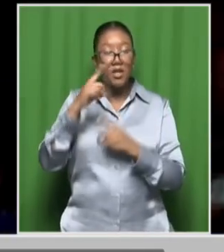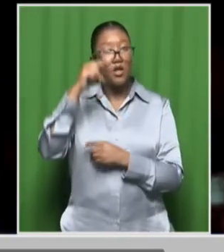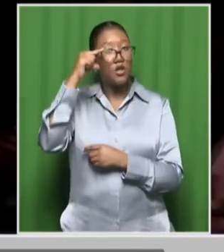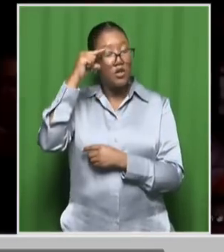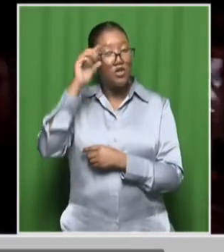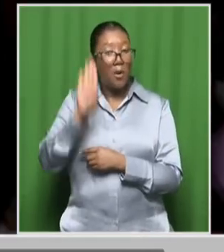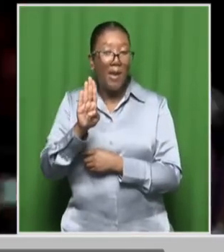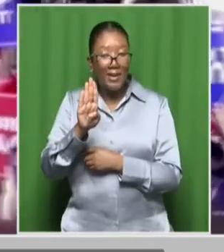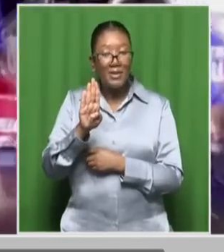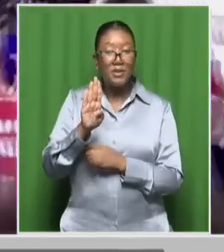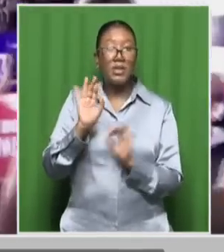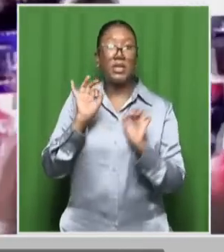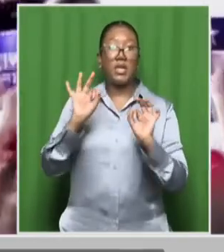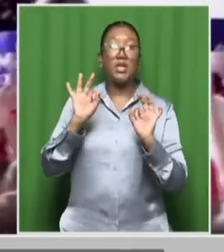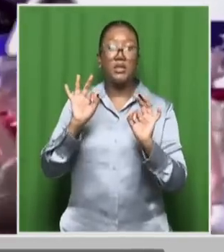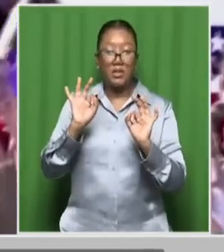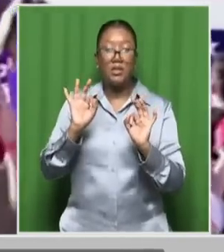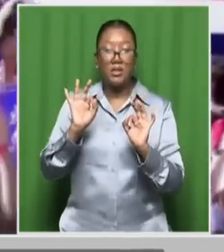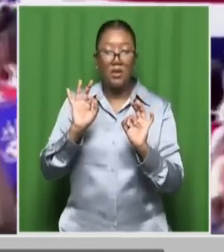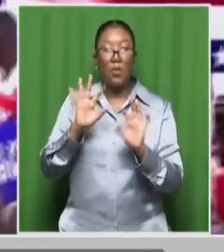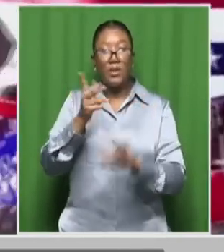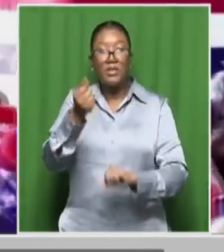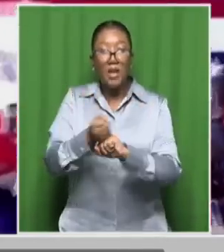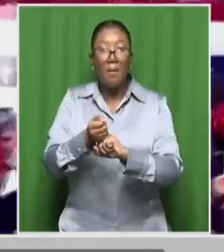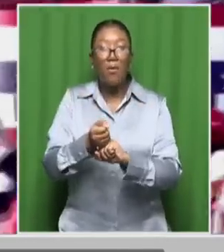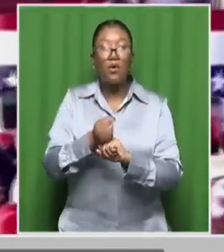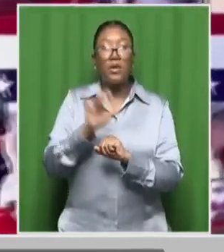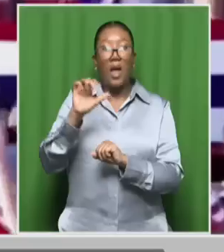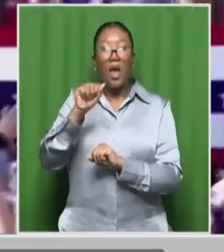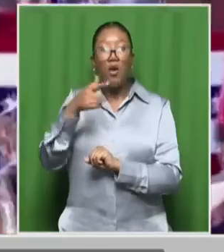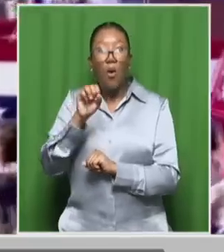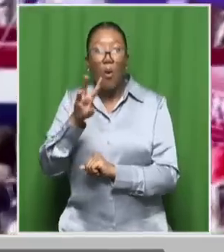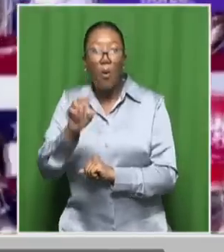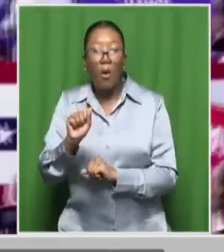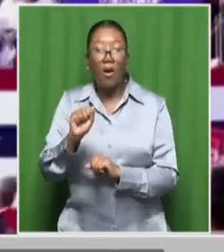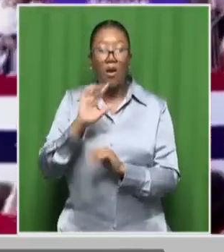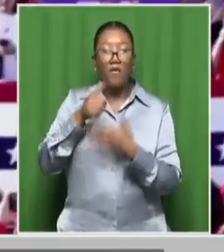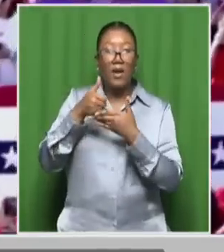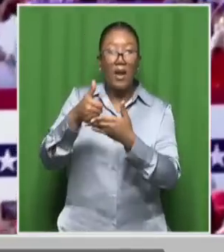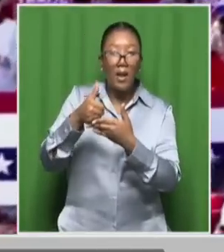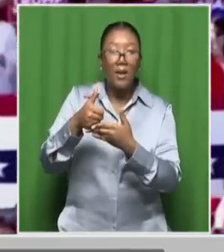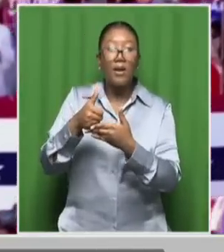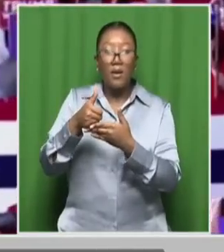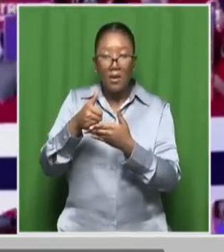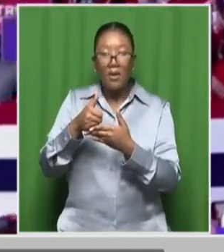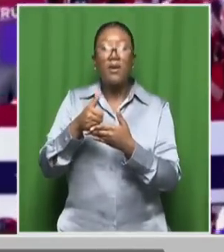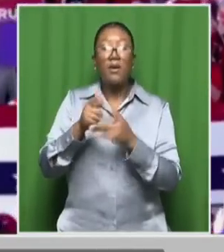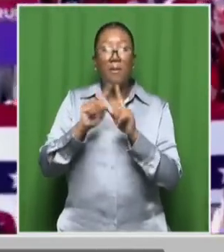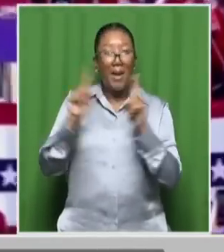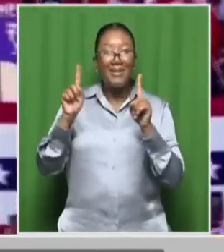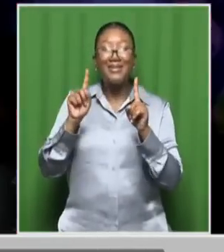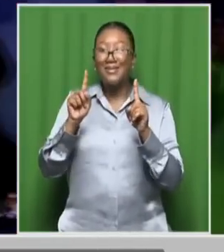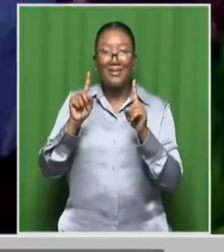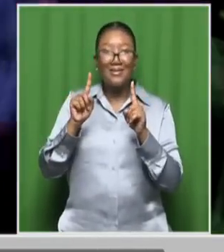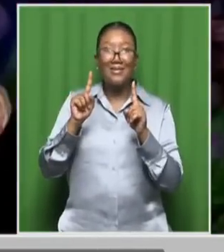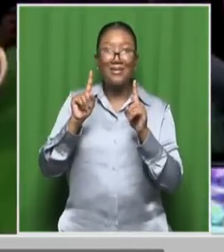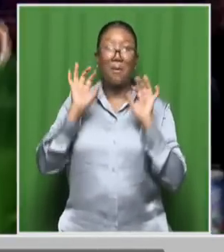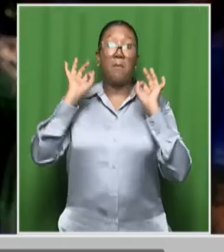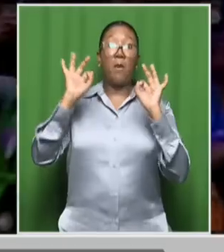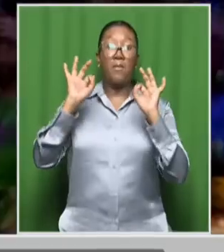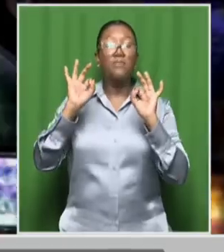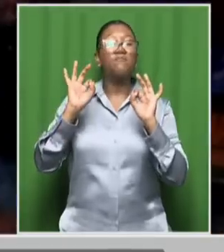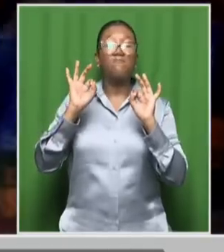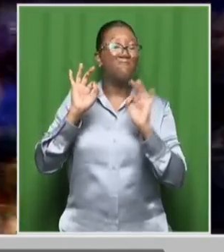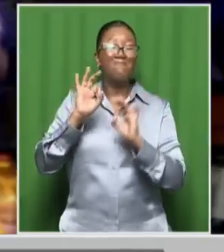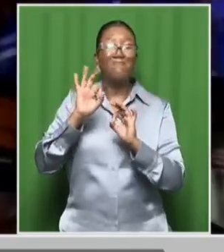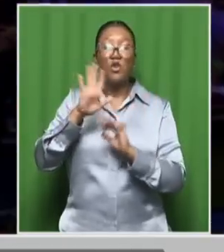nice friend to have. He supported AGOA to continue. He didn't cut PEPFAR, but not much. But at